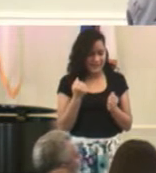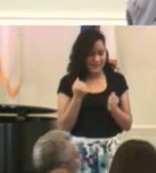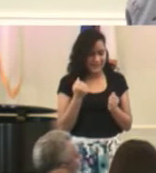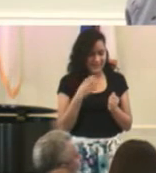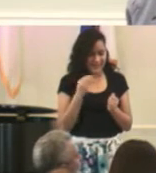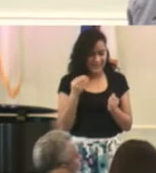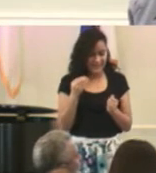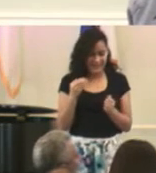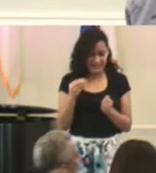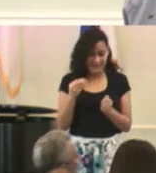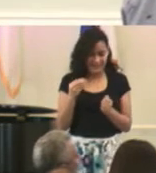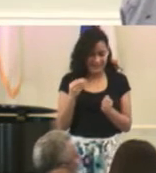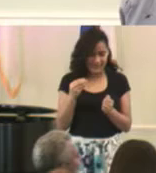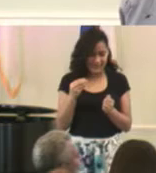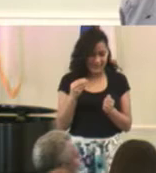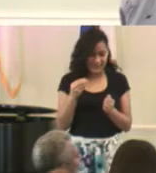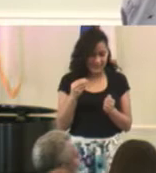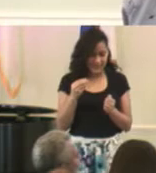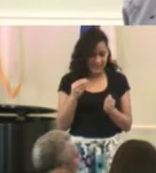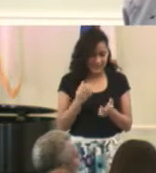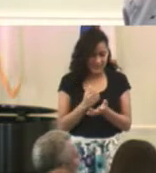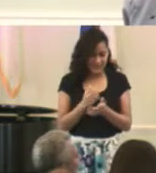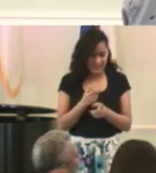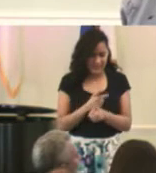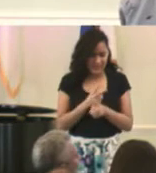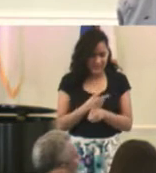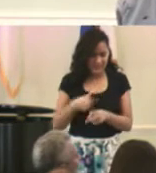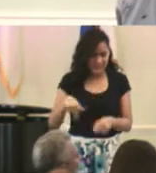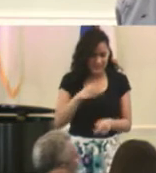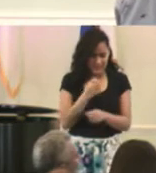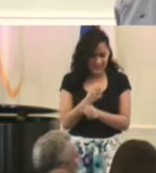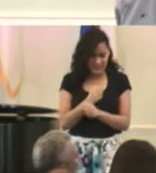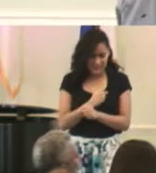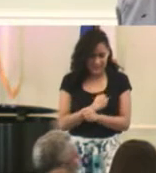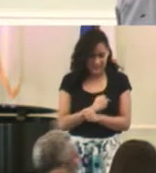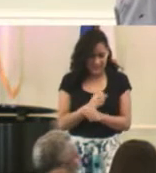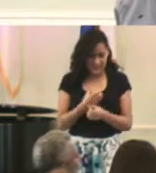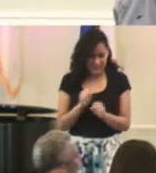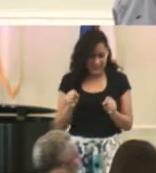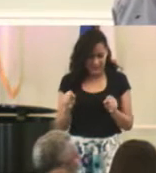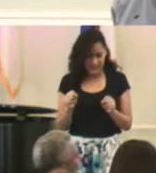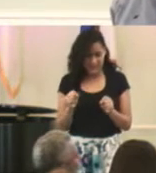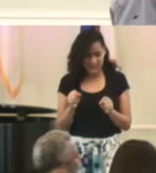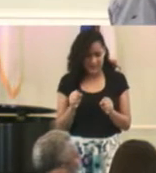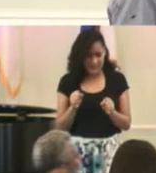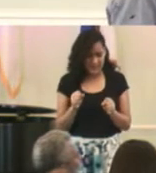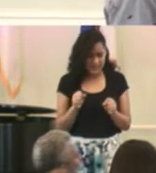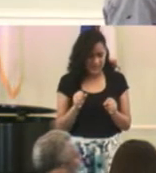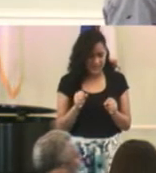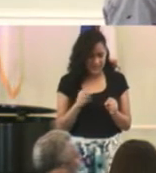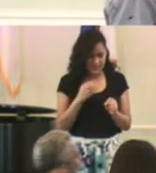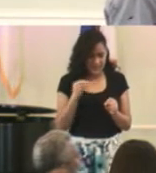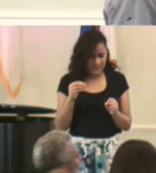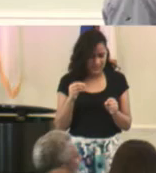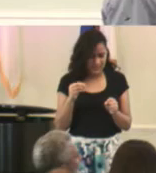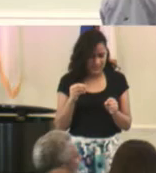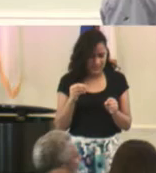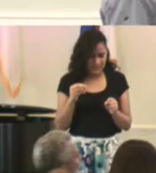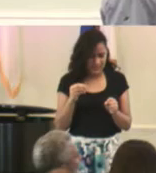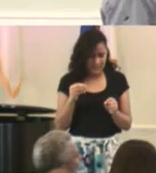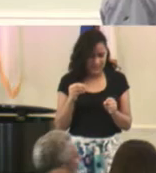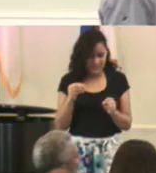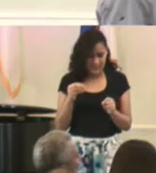and keeping us safe. And keeping us safe. Happy Easter. And